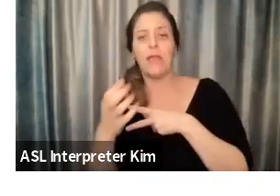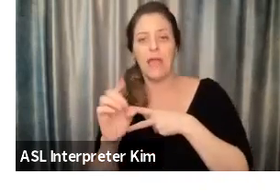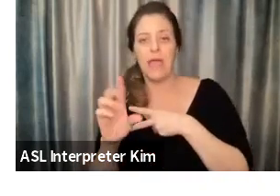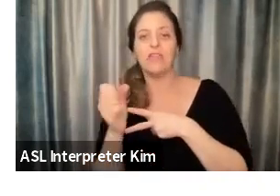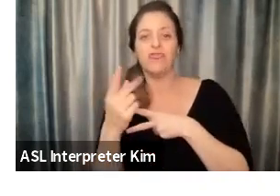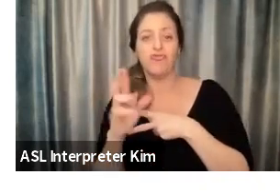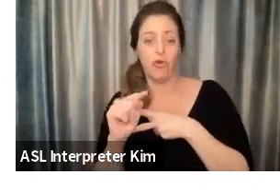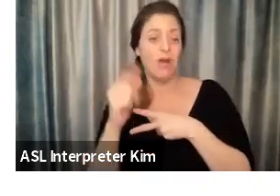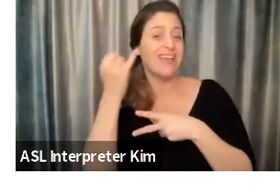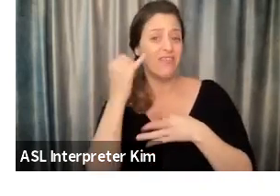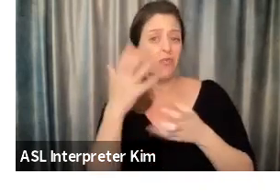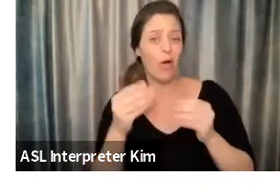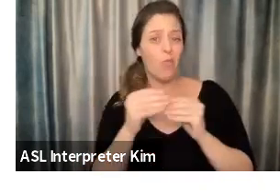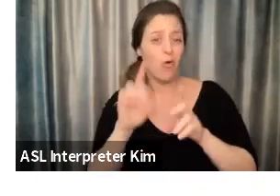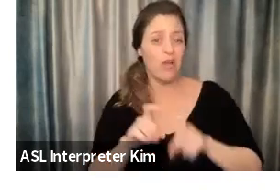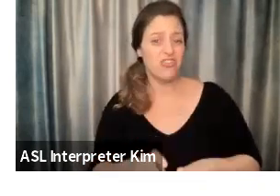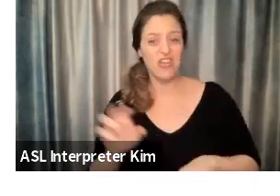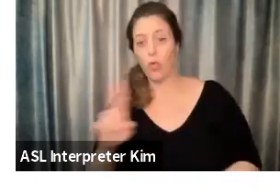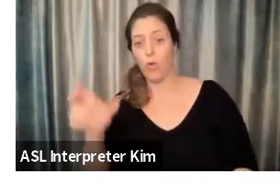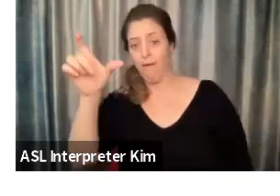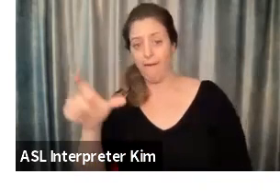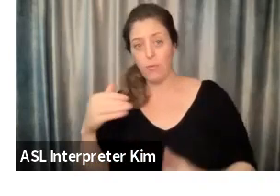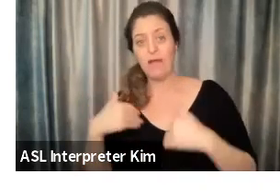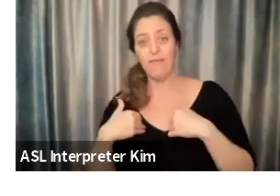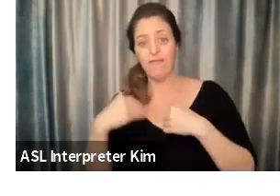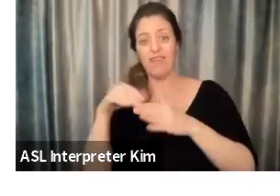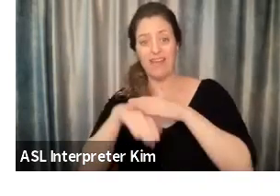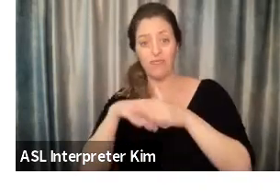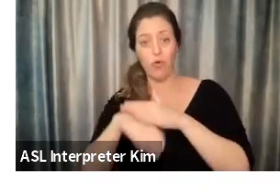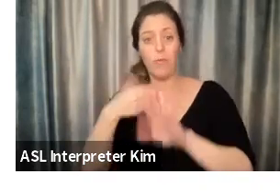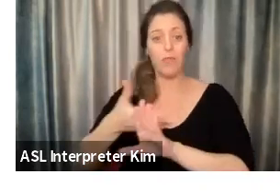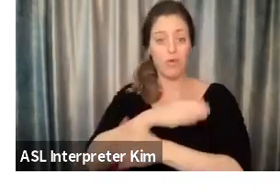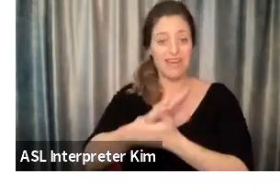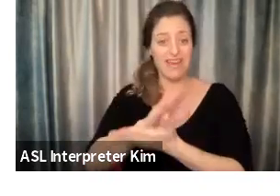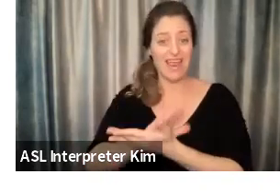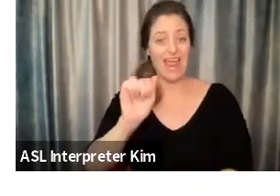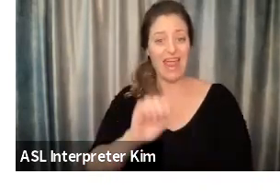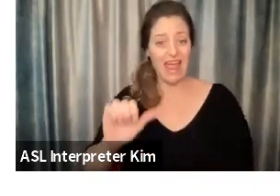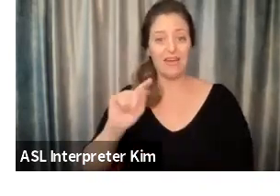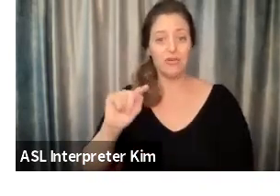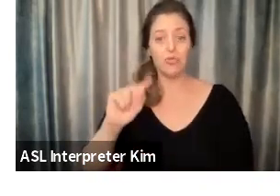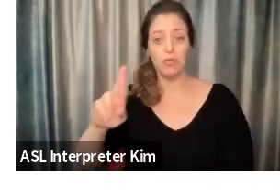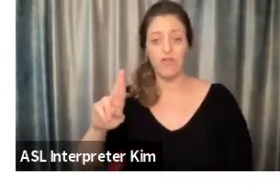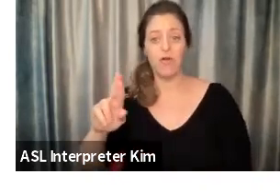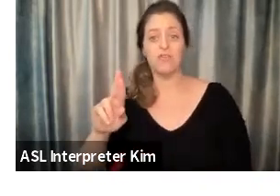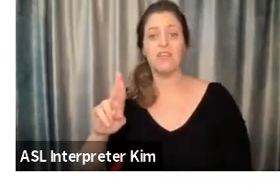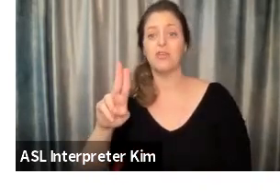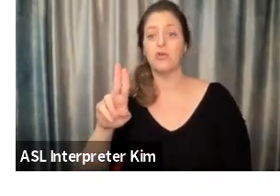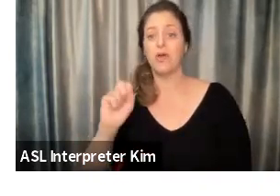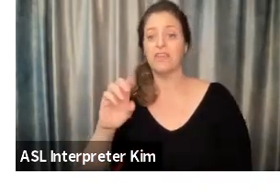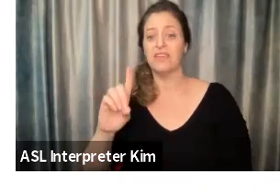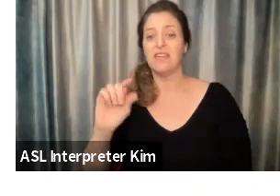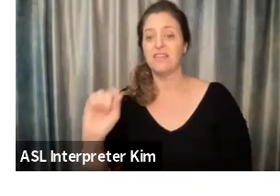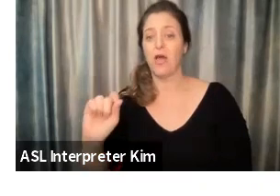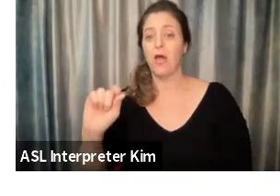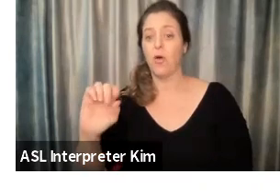them directly, on the right-hand side, we have our enrollment pre-K at twinriversusd.org. That goes directly